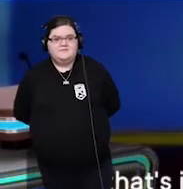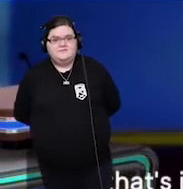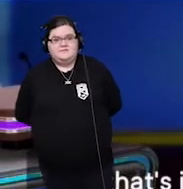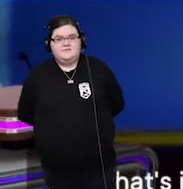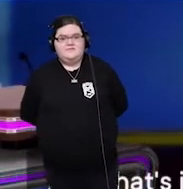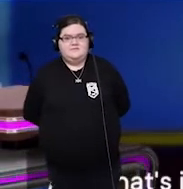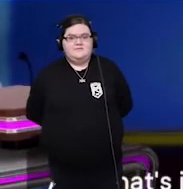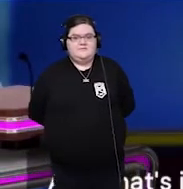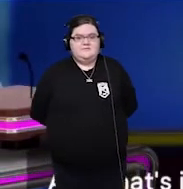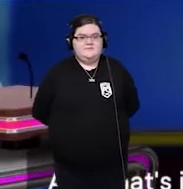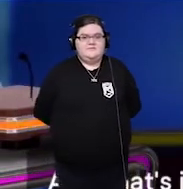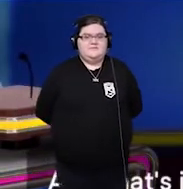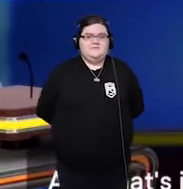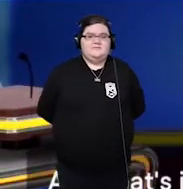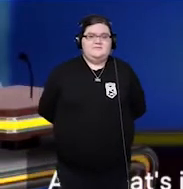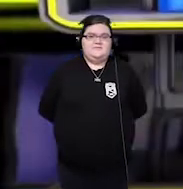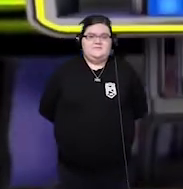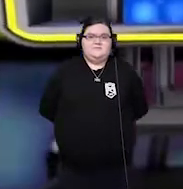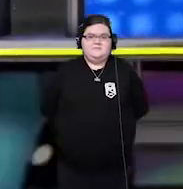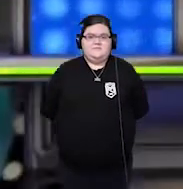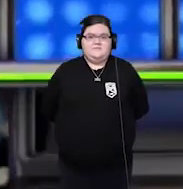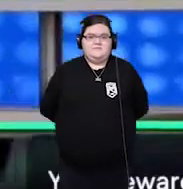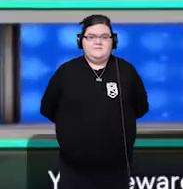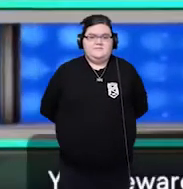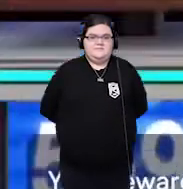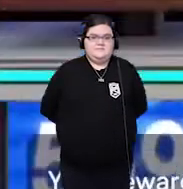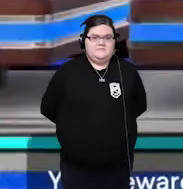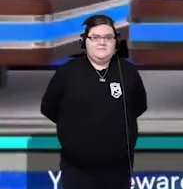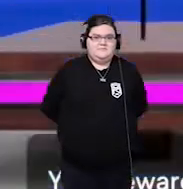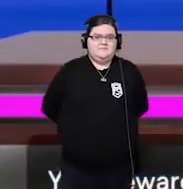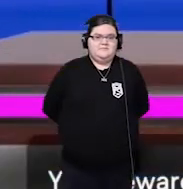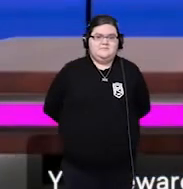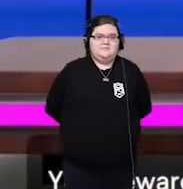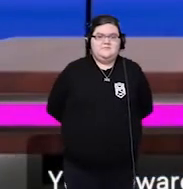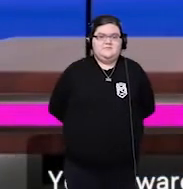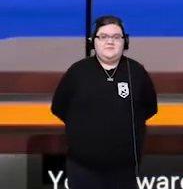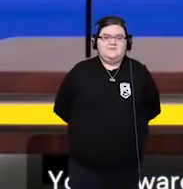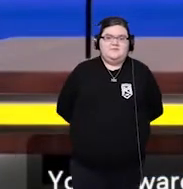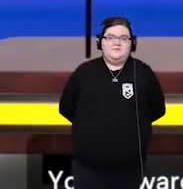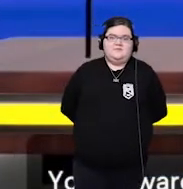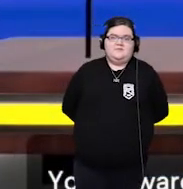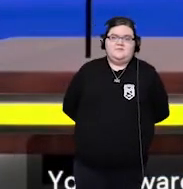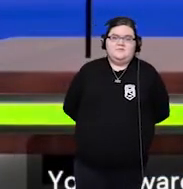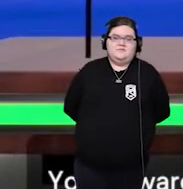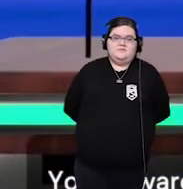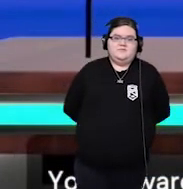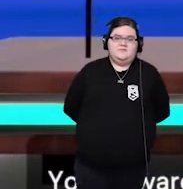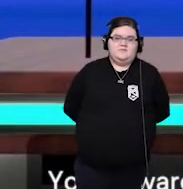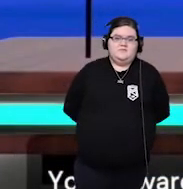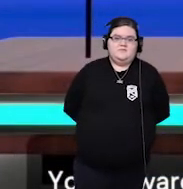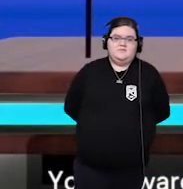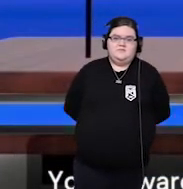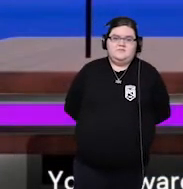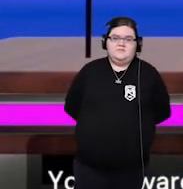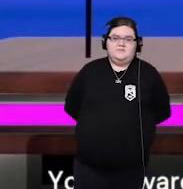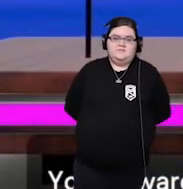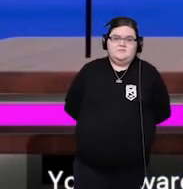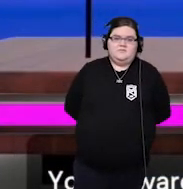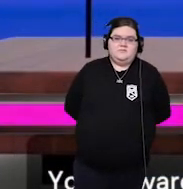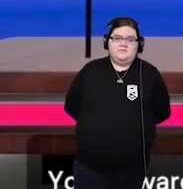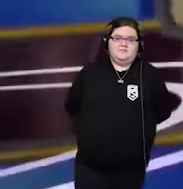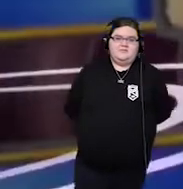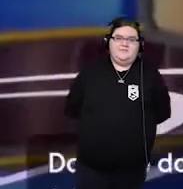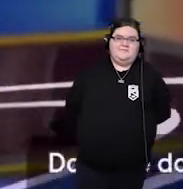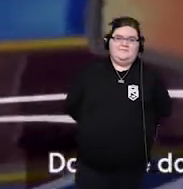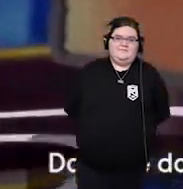we get the best chance of getting the top answer. And if they get the top answer after us, they have to choose another one. Alright, okay.